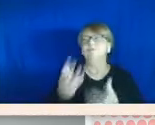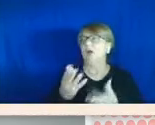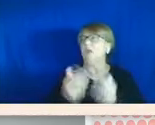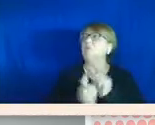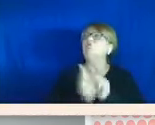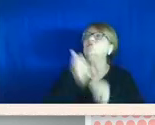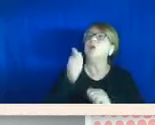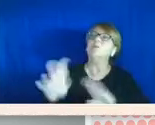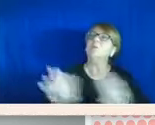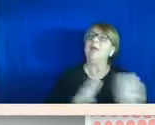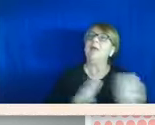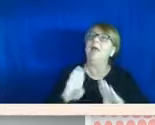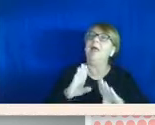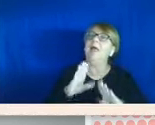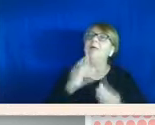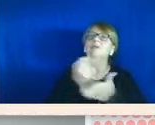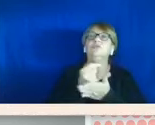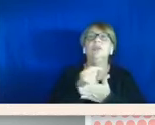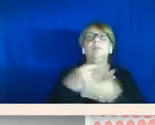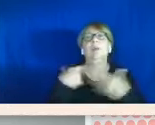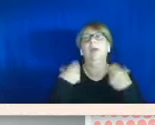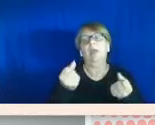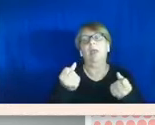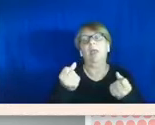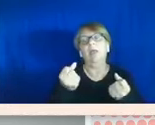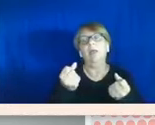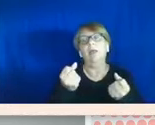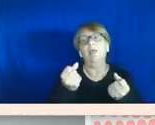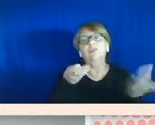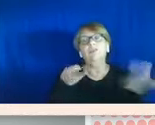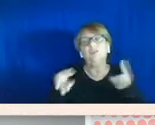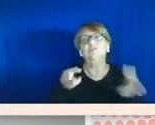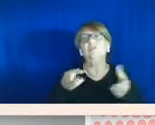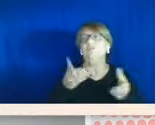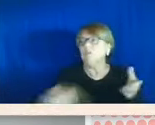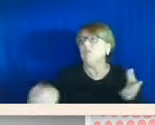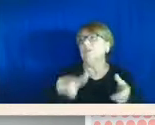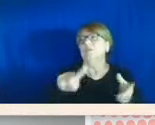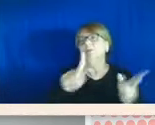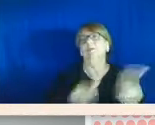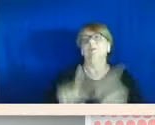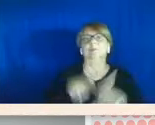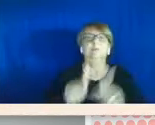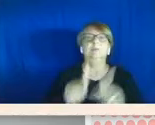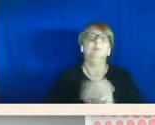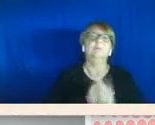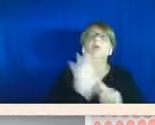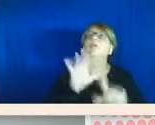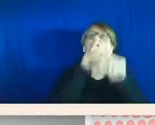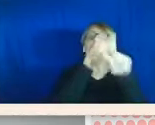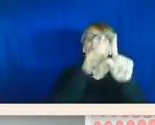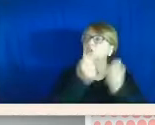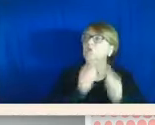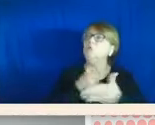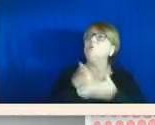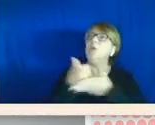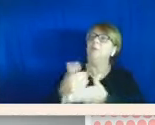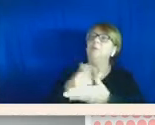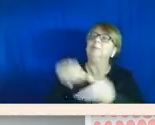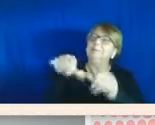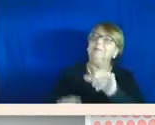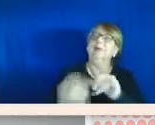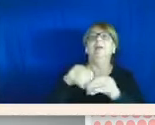treatment, rehabilitation, and support services to these individuals with a goal of trying to help them remain in the community and